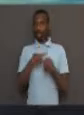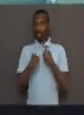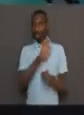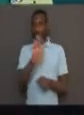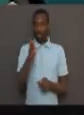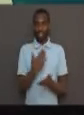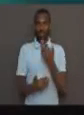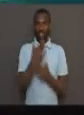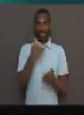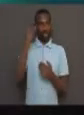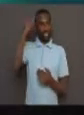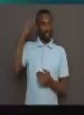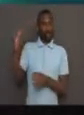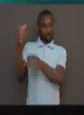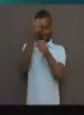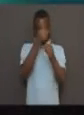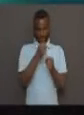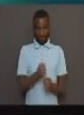ideas.